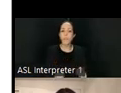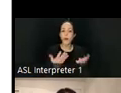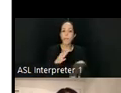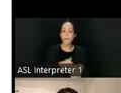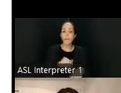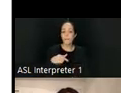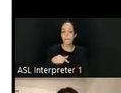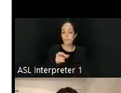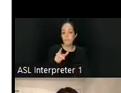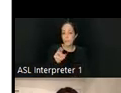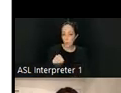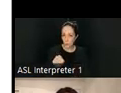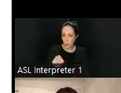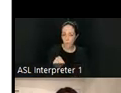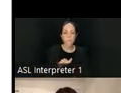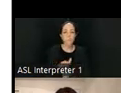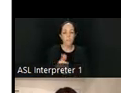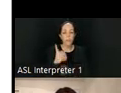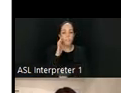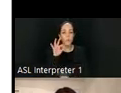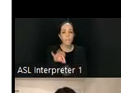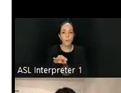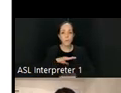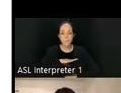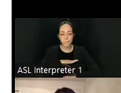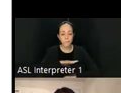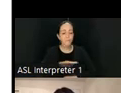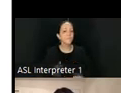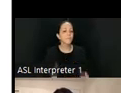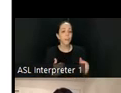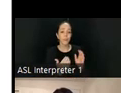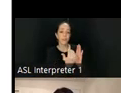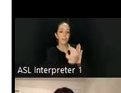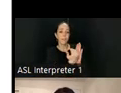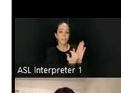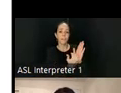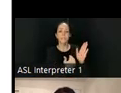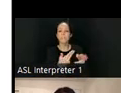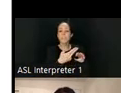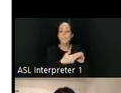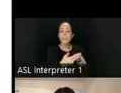and then this list here lists the members that volunteer to work on these